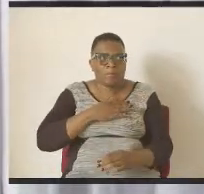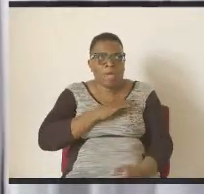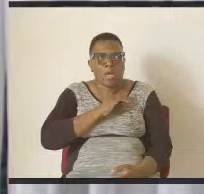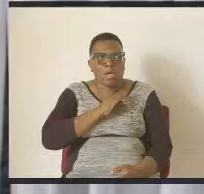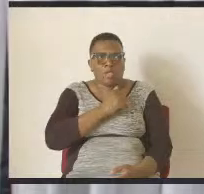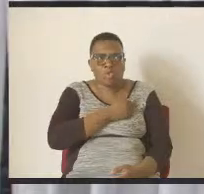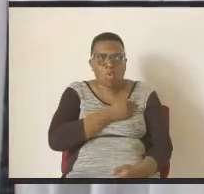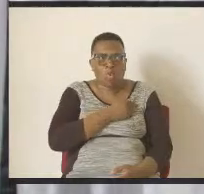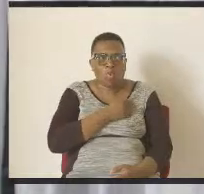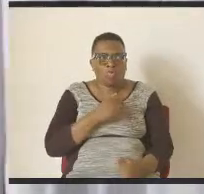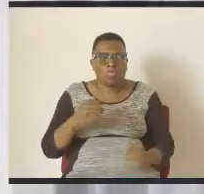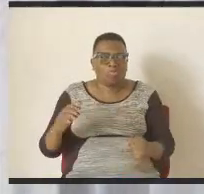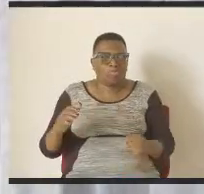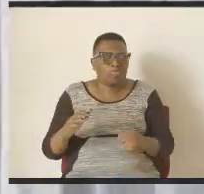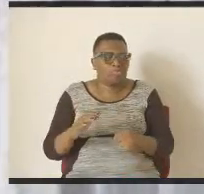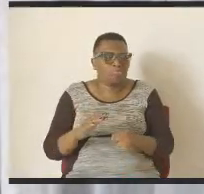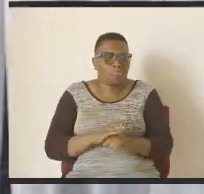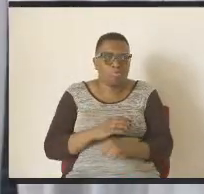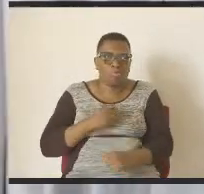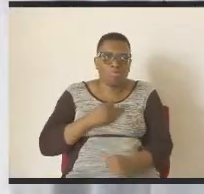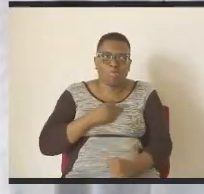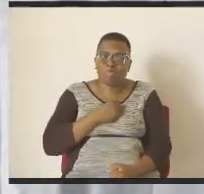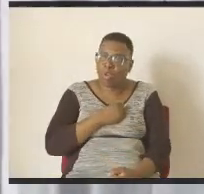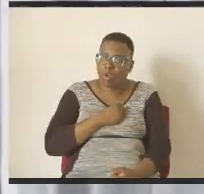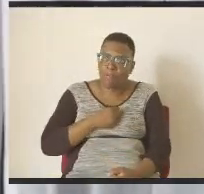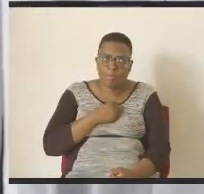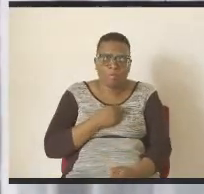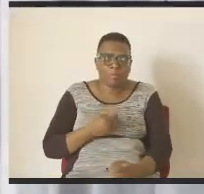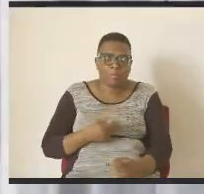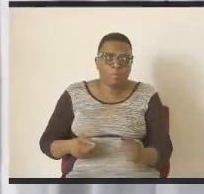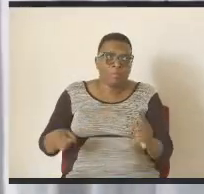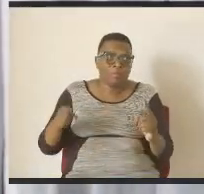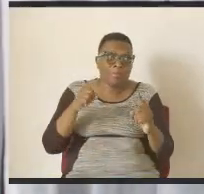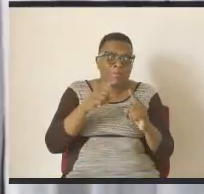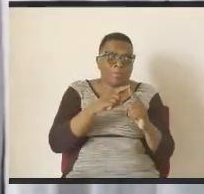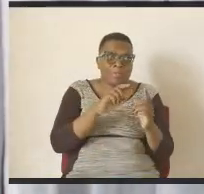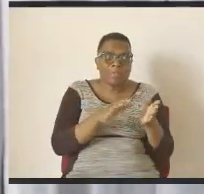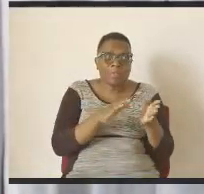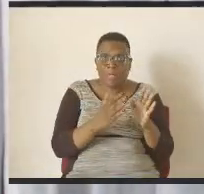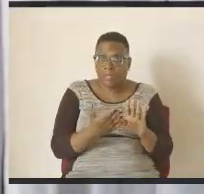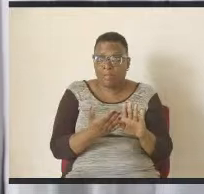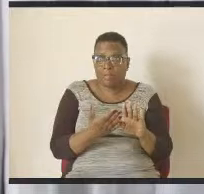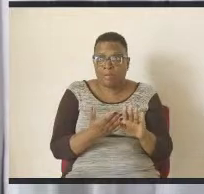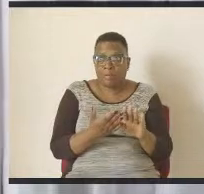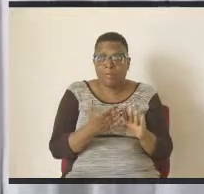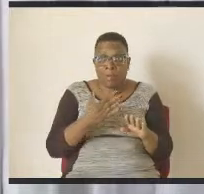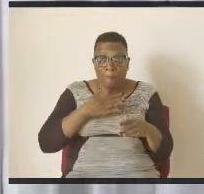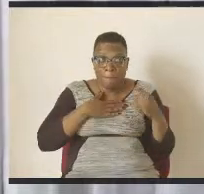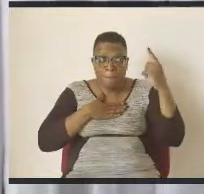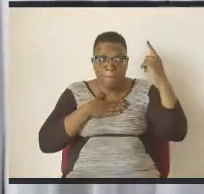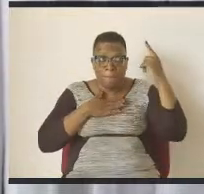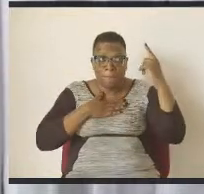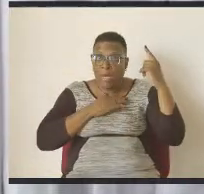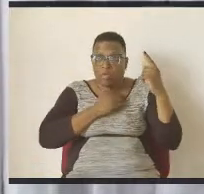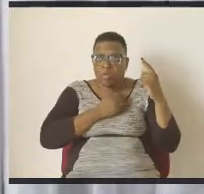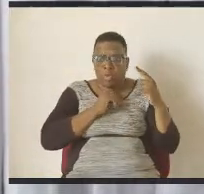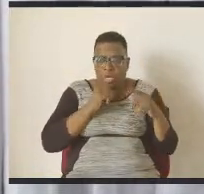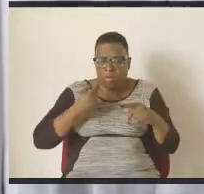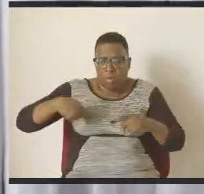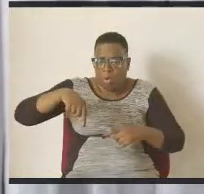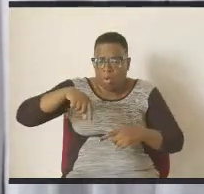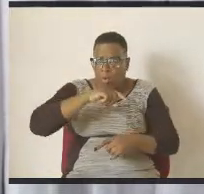Exceedingly sorrowful, even to death. My soul, not our souls.